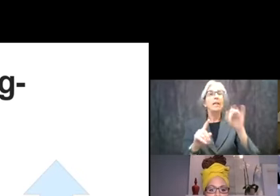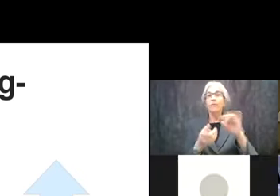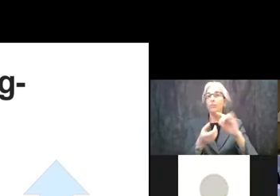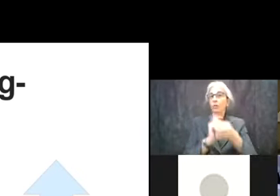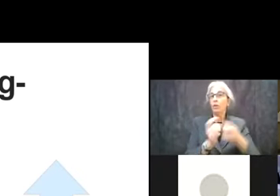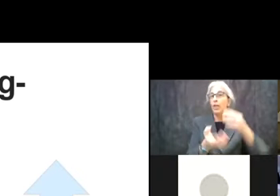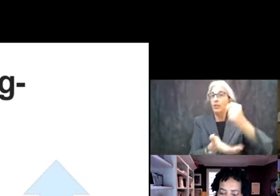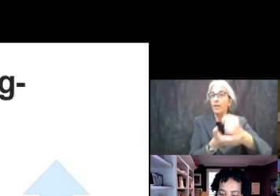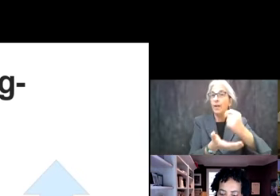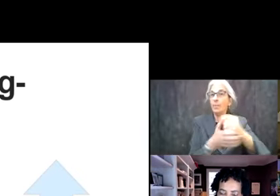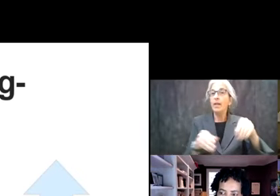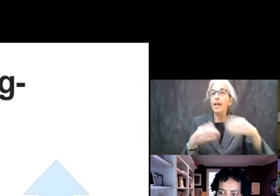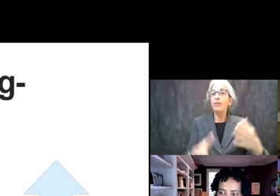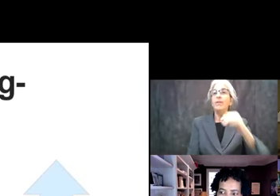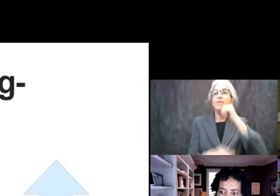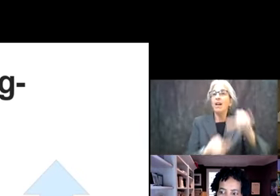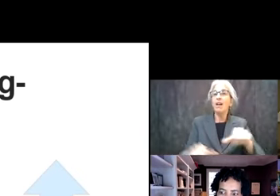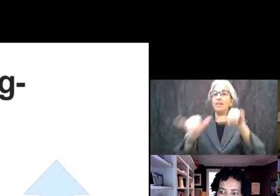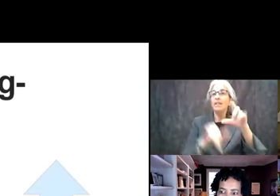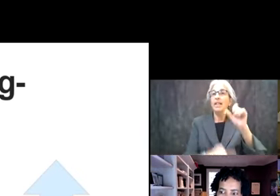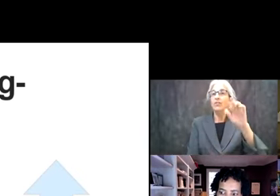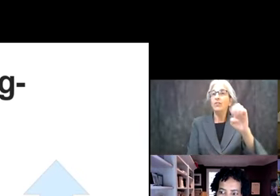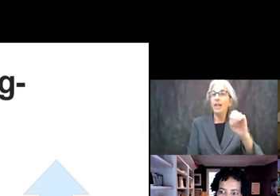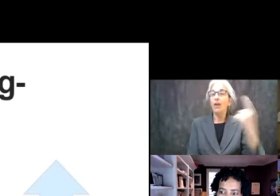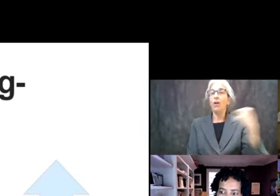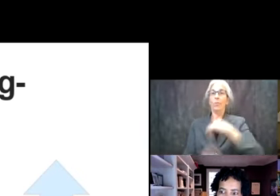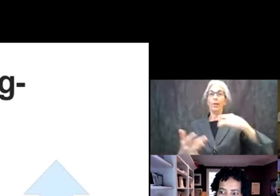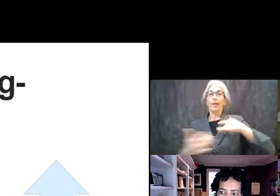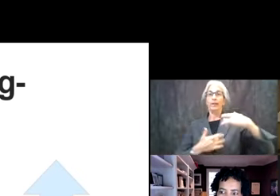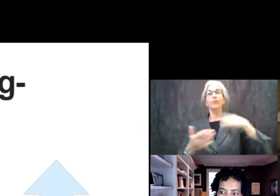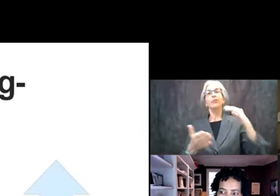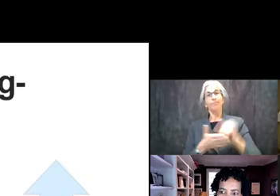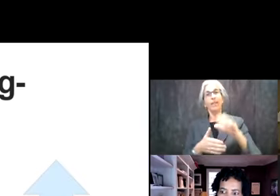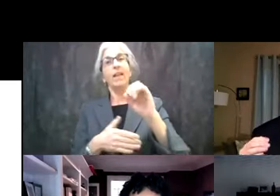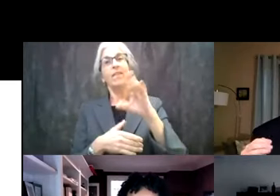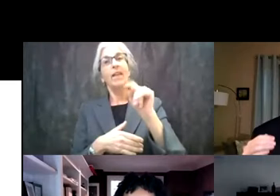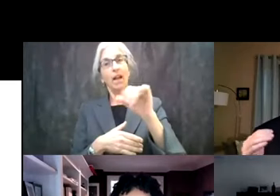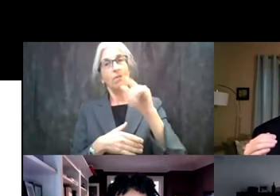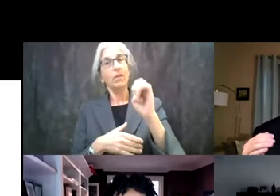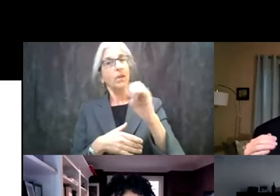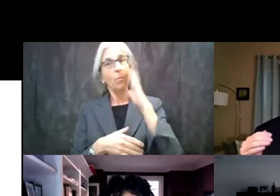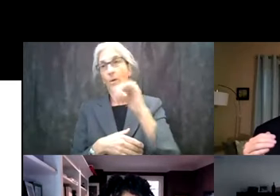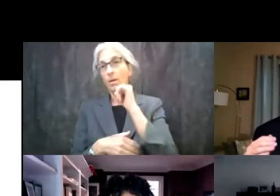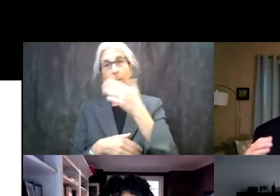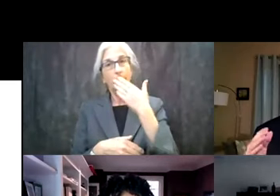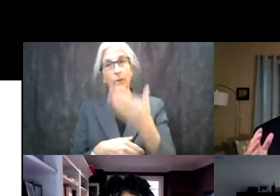we worry that the outcomes won't be as good. So for these reasons, we're expecting the pandemic will increase cancer mortality for